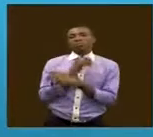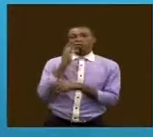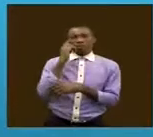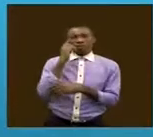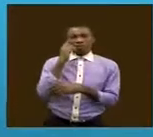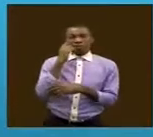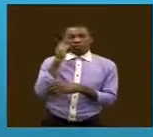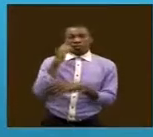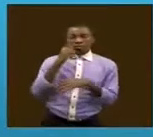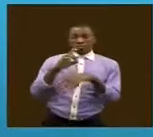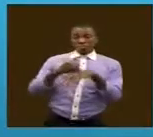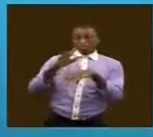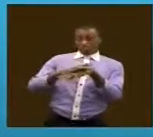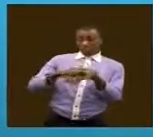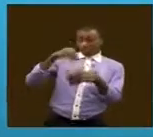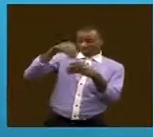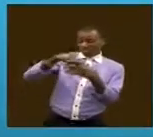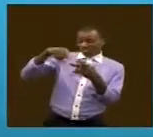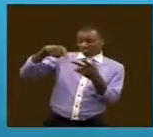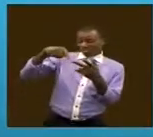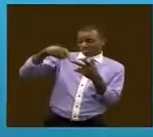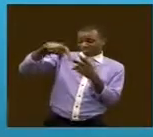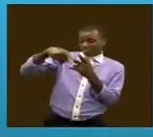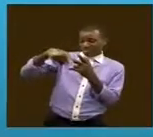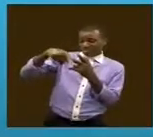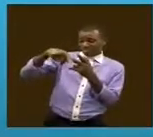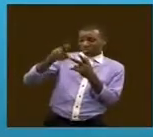mosquito at this stage does not eat.